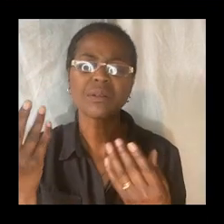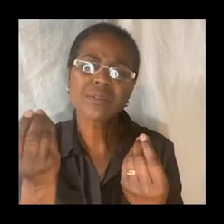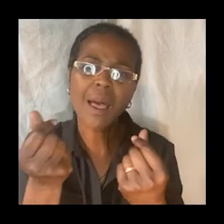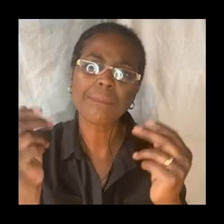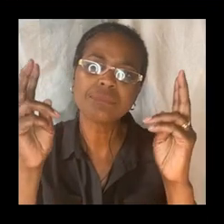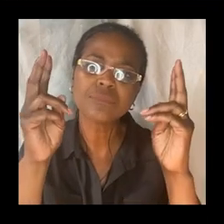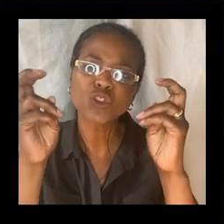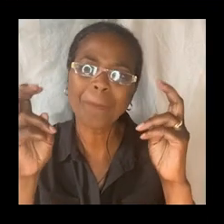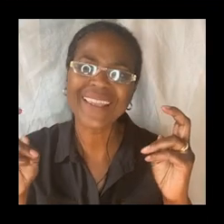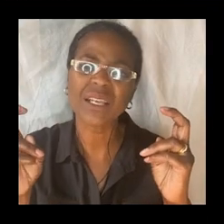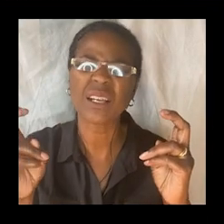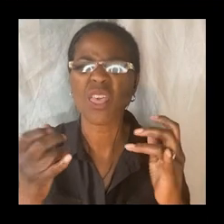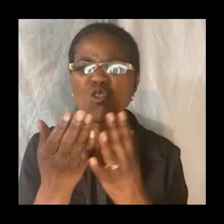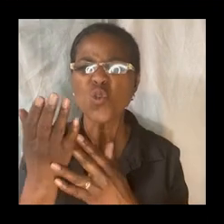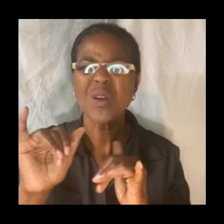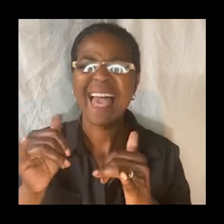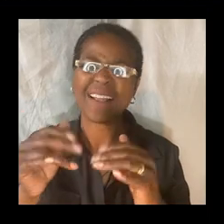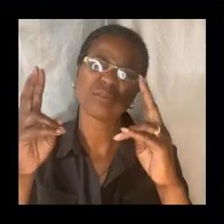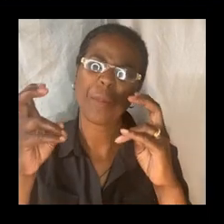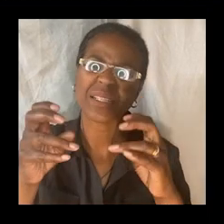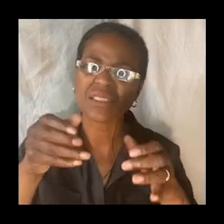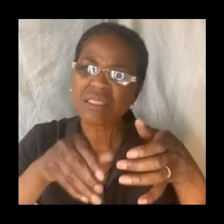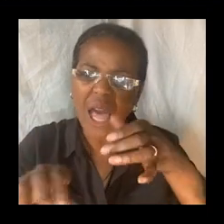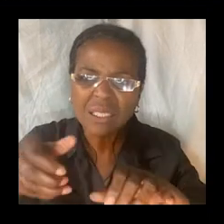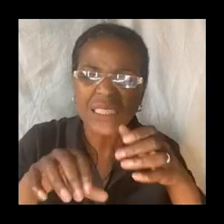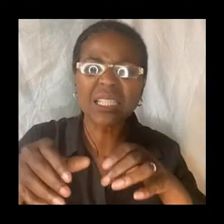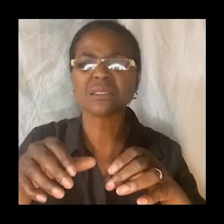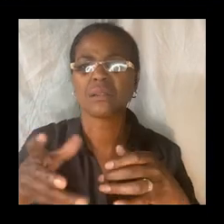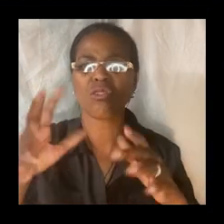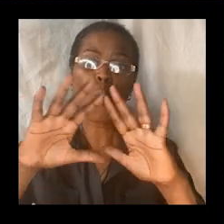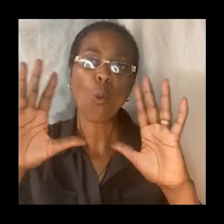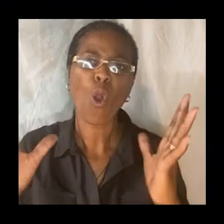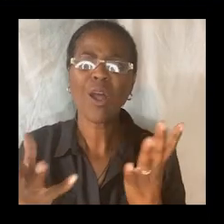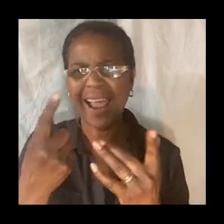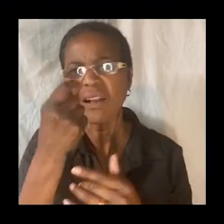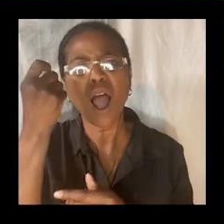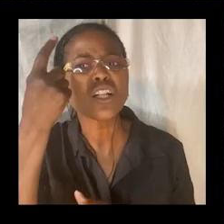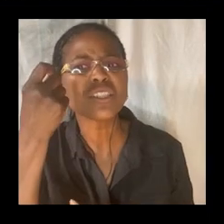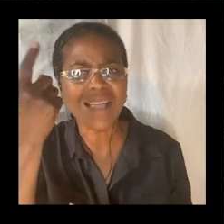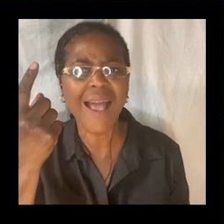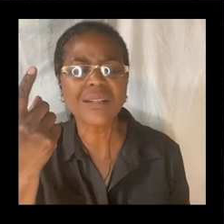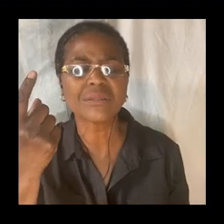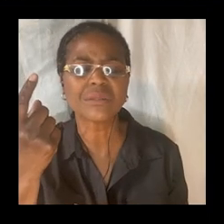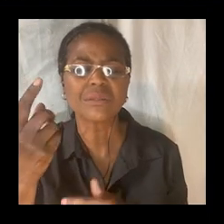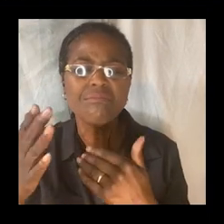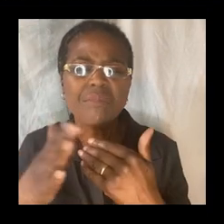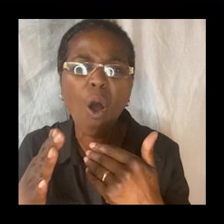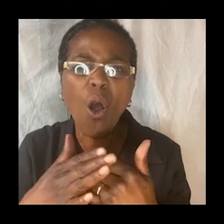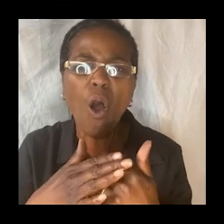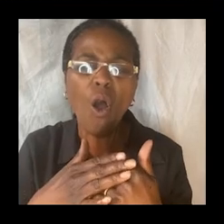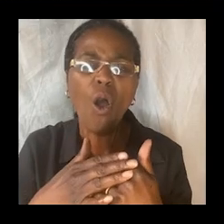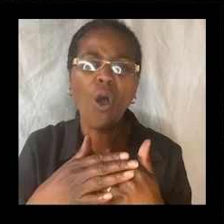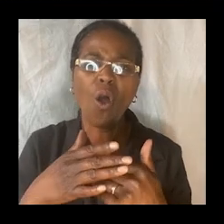have people in certain subjects like making it feel as if the world through science, you know, through certain things becomes more understandable and